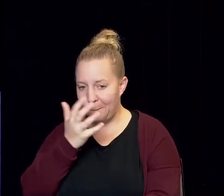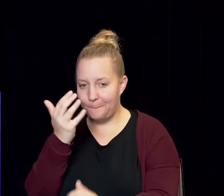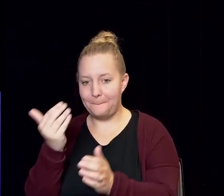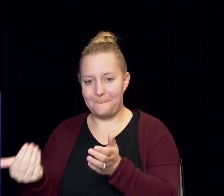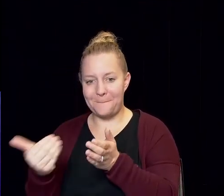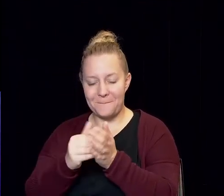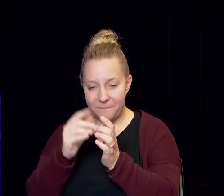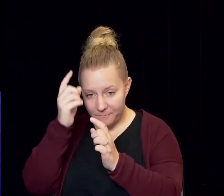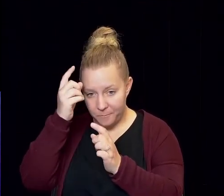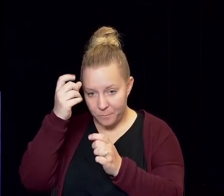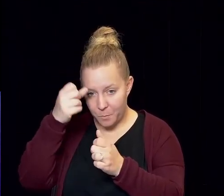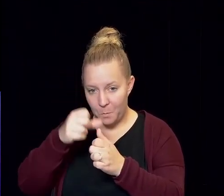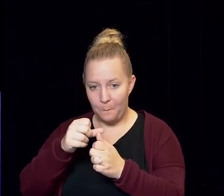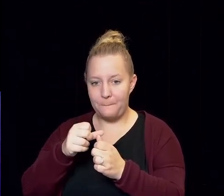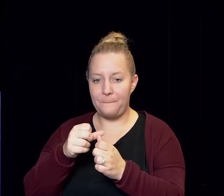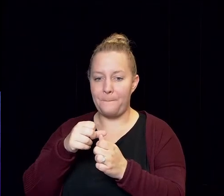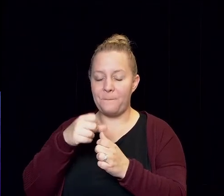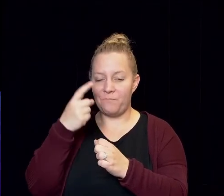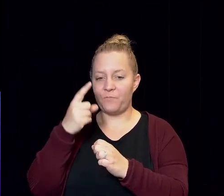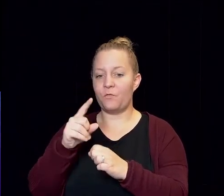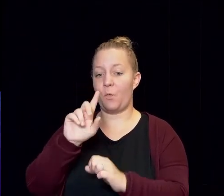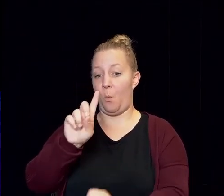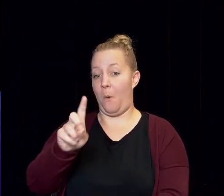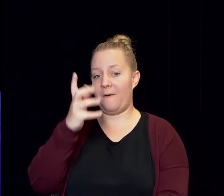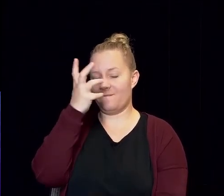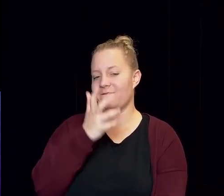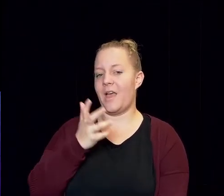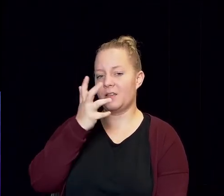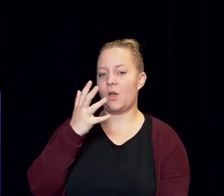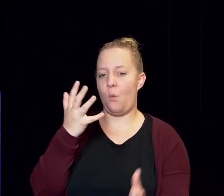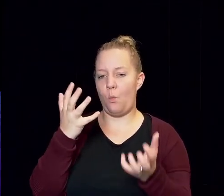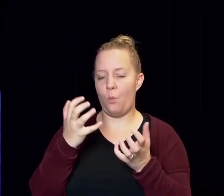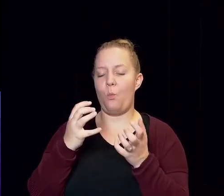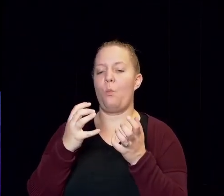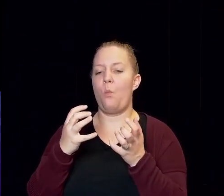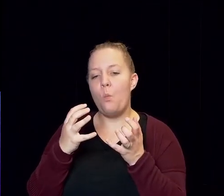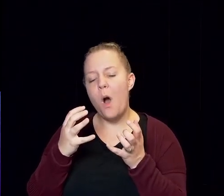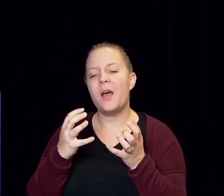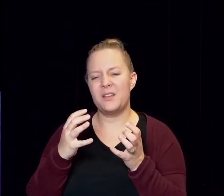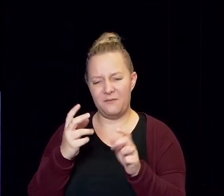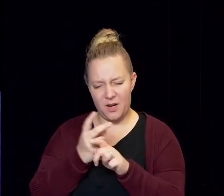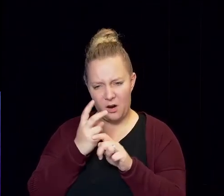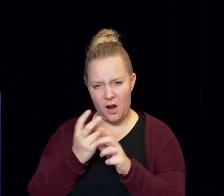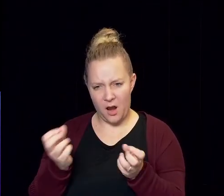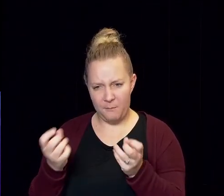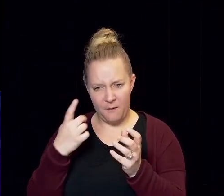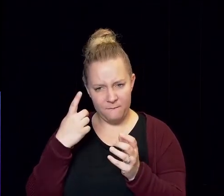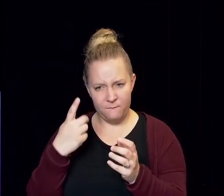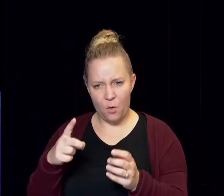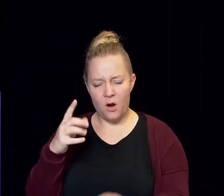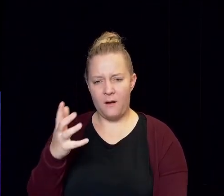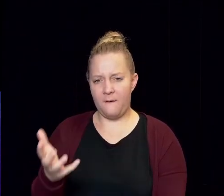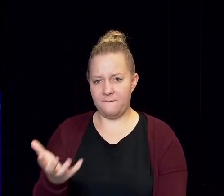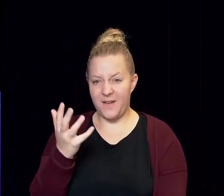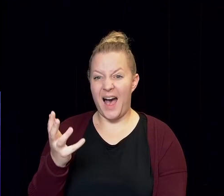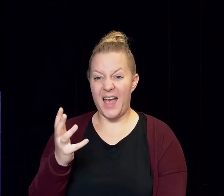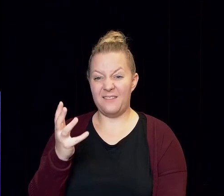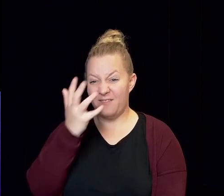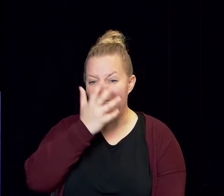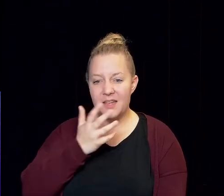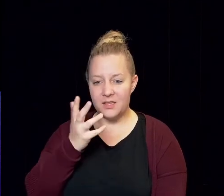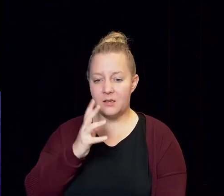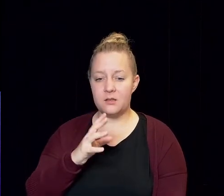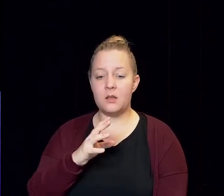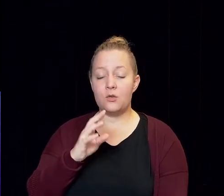per 1 face. So if this is for 1 face, but I actually want for 5 of them, when I multiply that by 5, 4 minutes